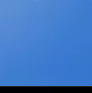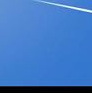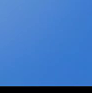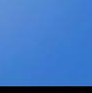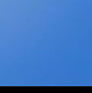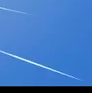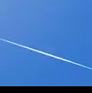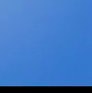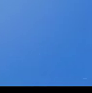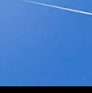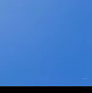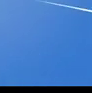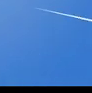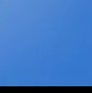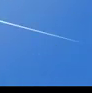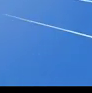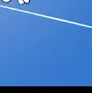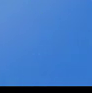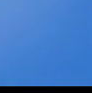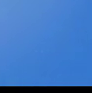come and study with Tanzania Institute of Education.